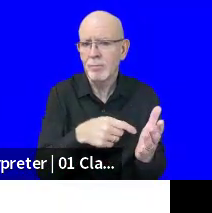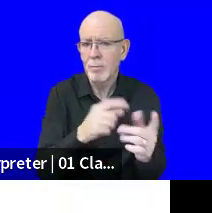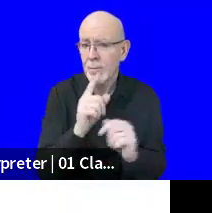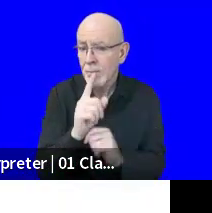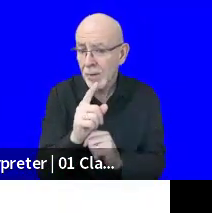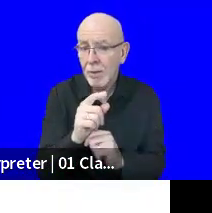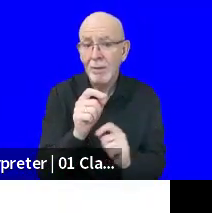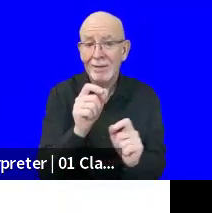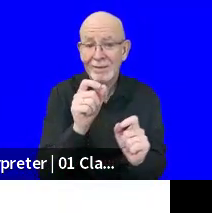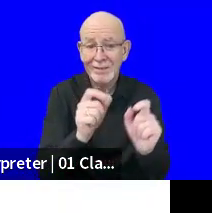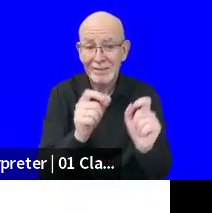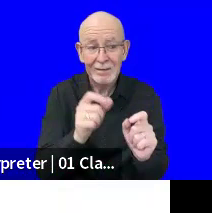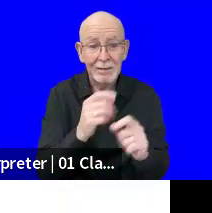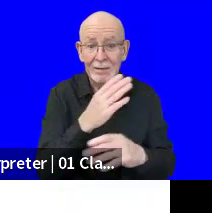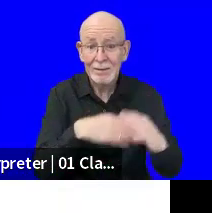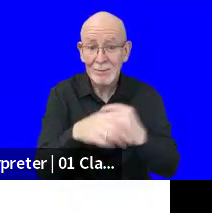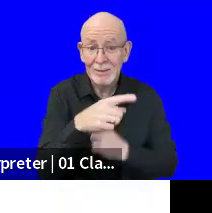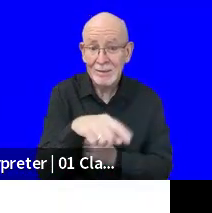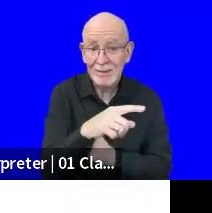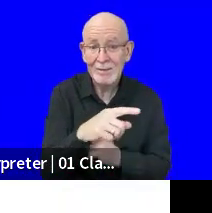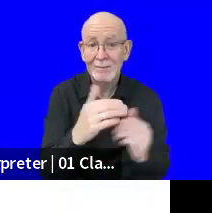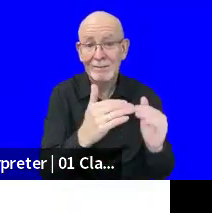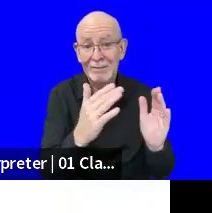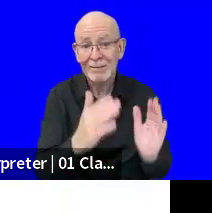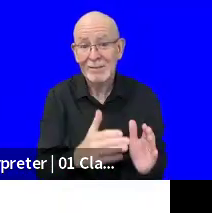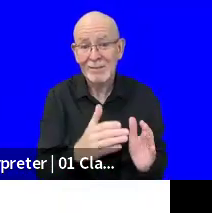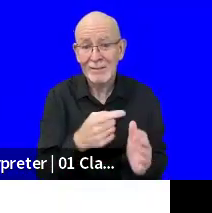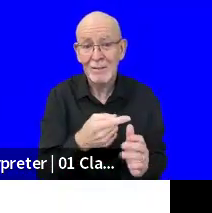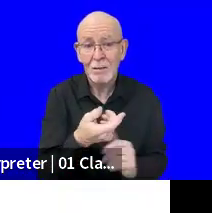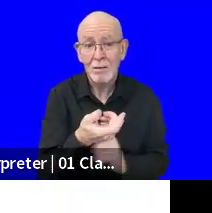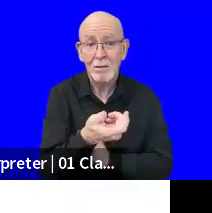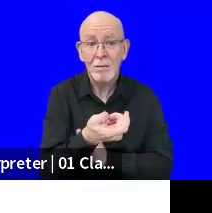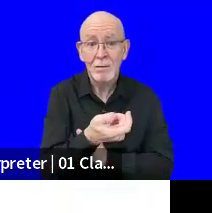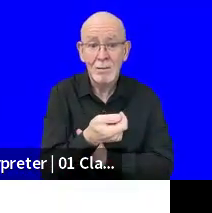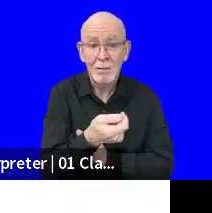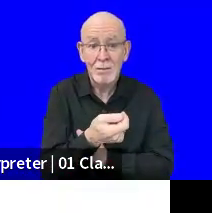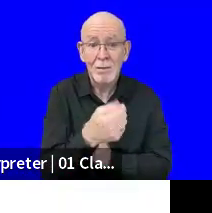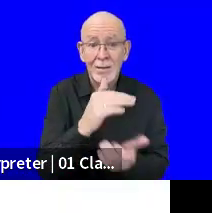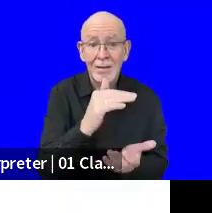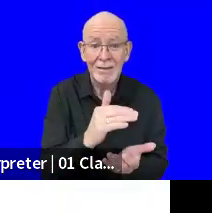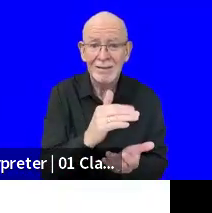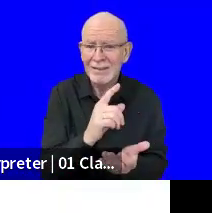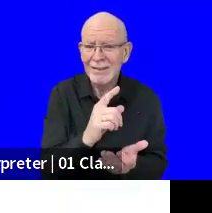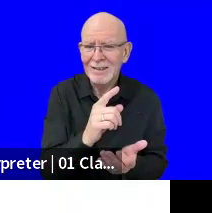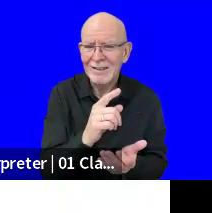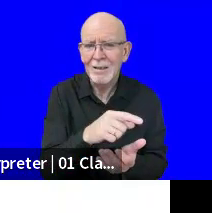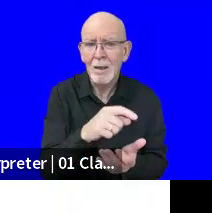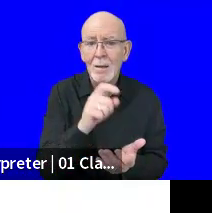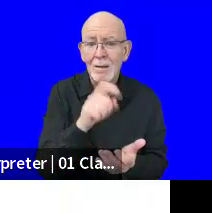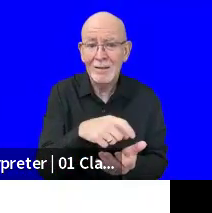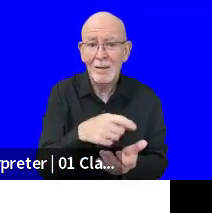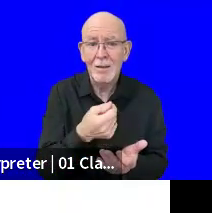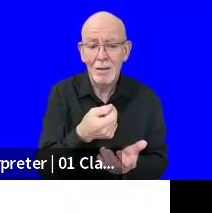have to be covered. And if we don't take these into account, we're really underestimating the impact